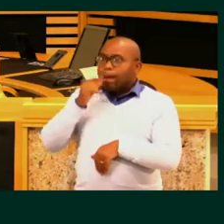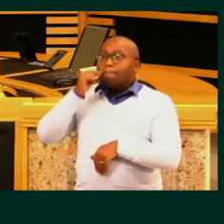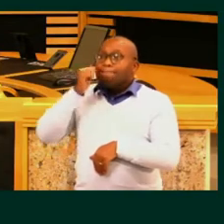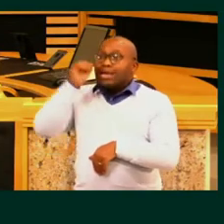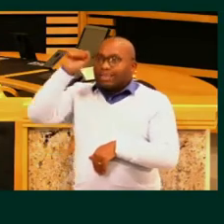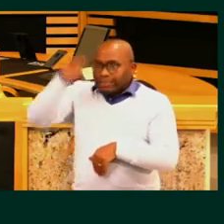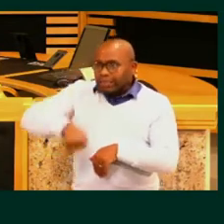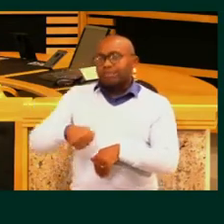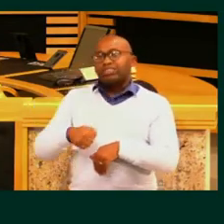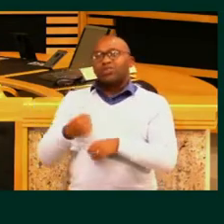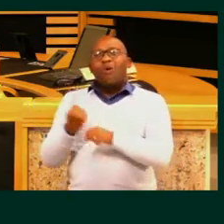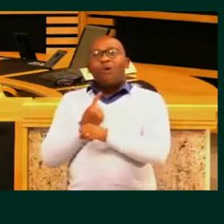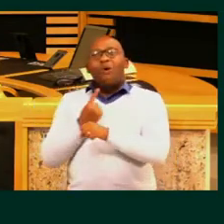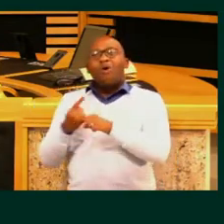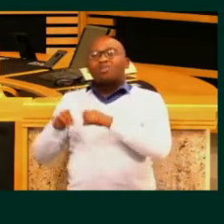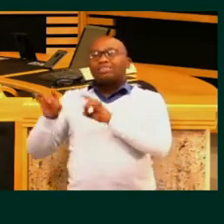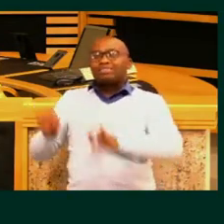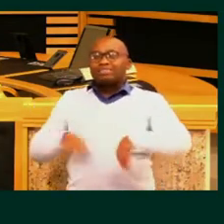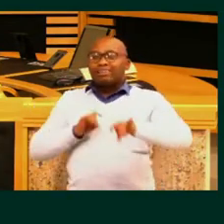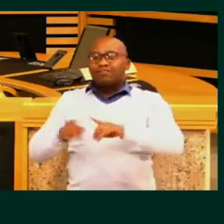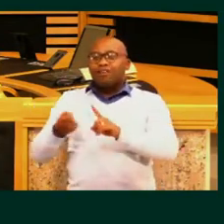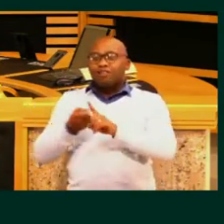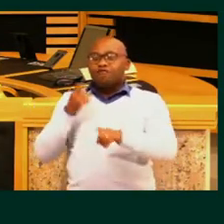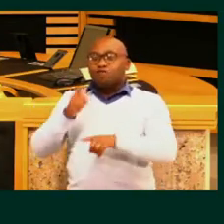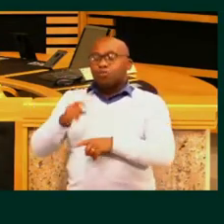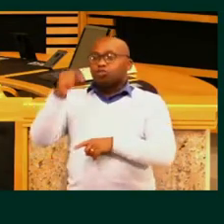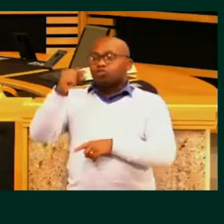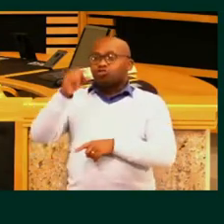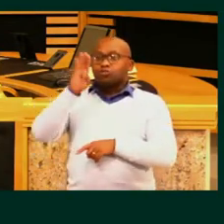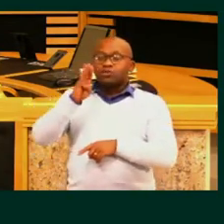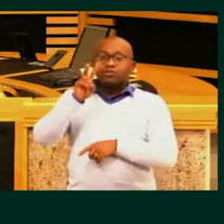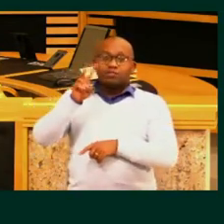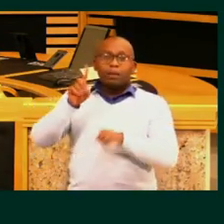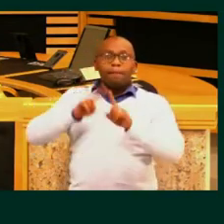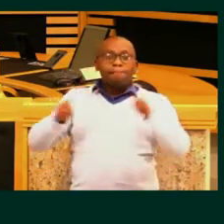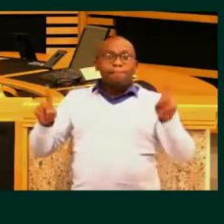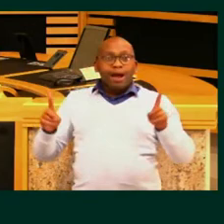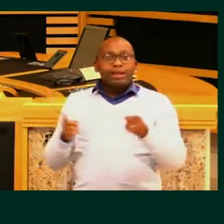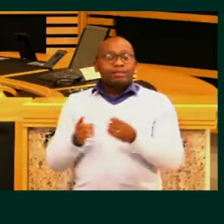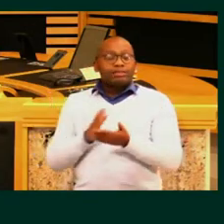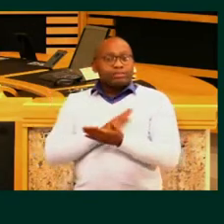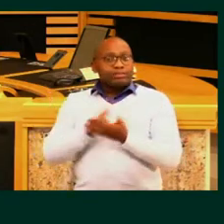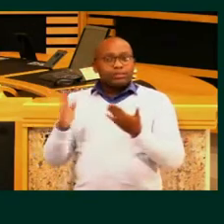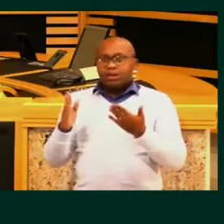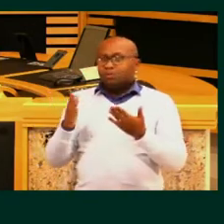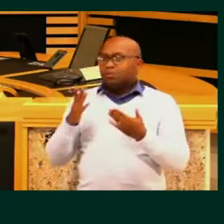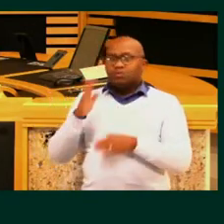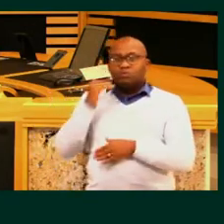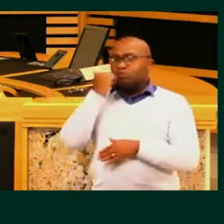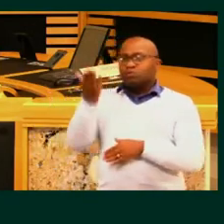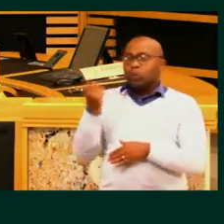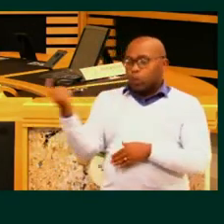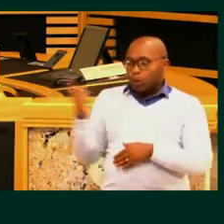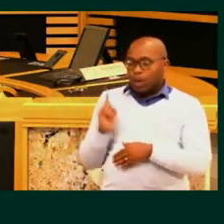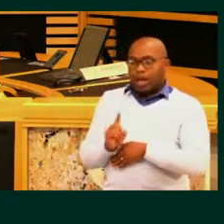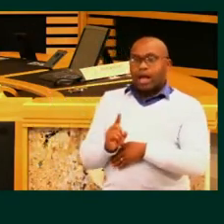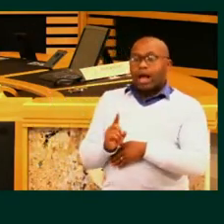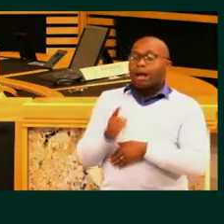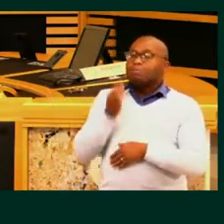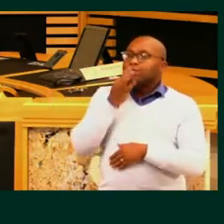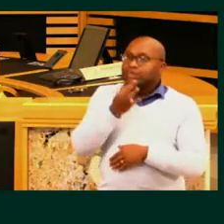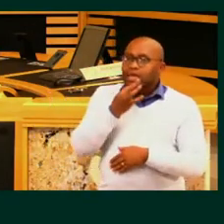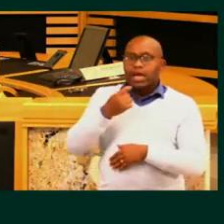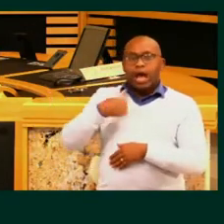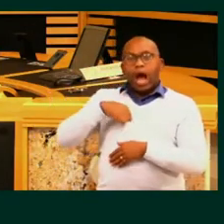unfortunately some of the people are not prepared to come out in that kind of a situation we may not have proof but